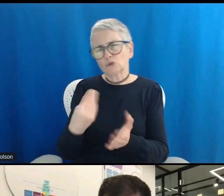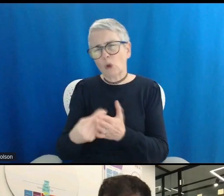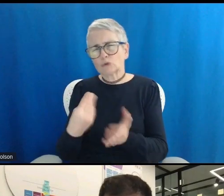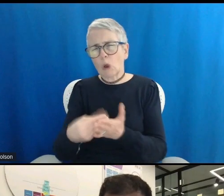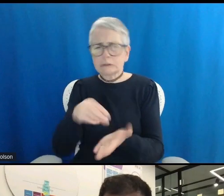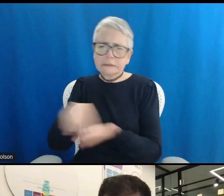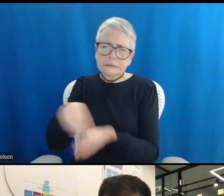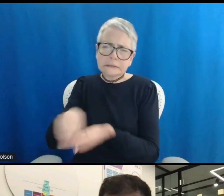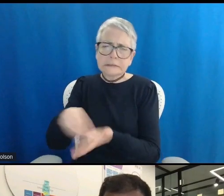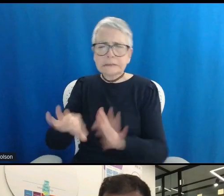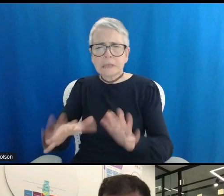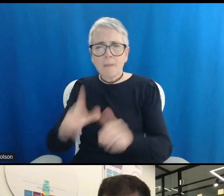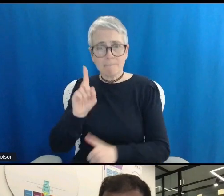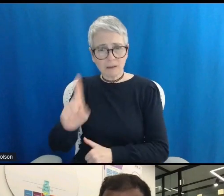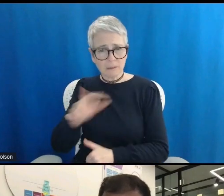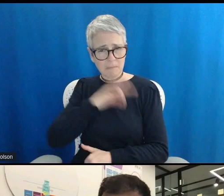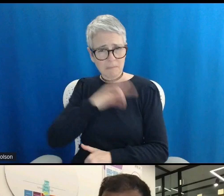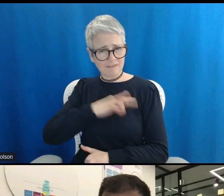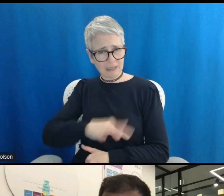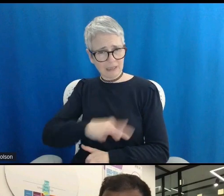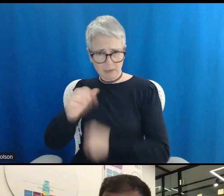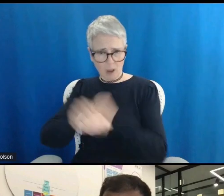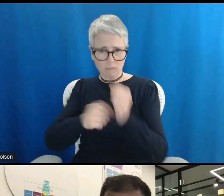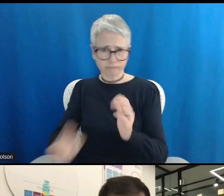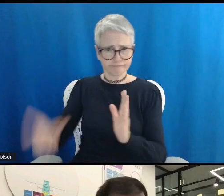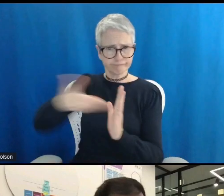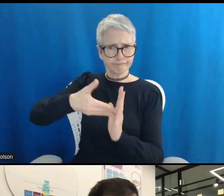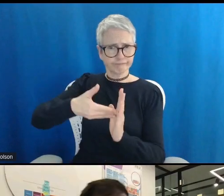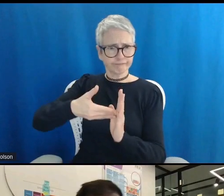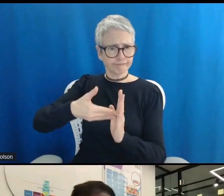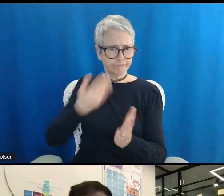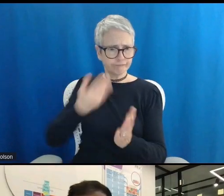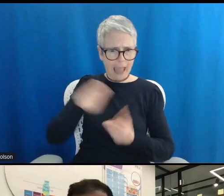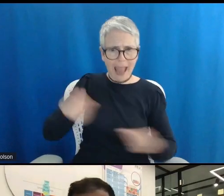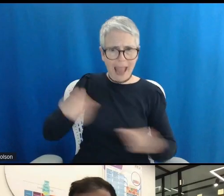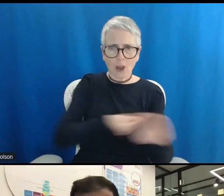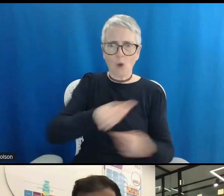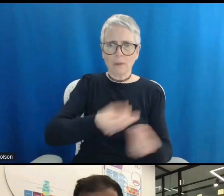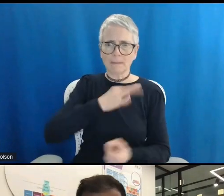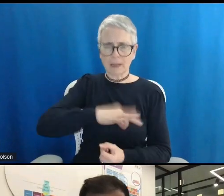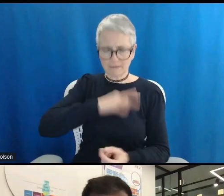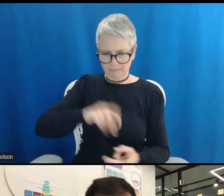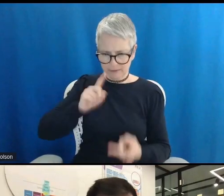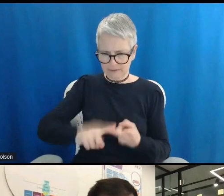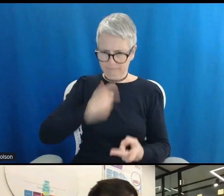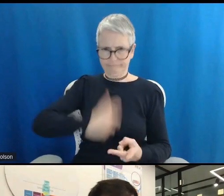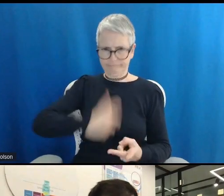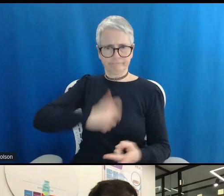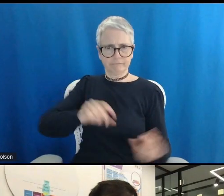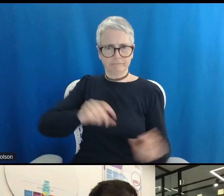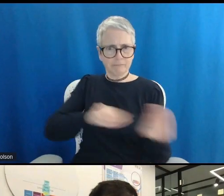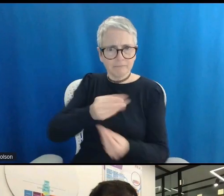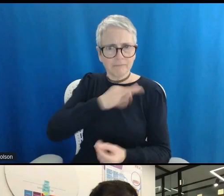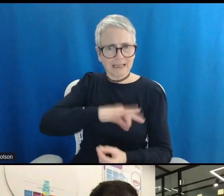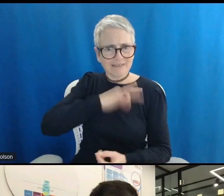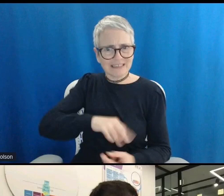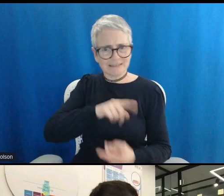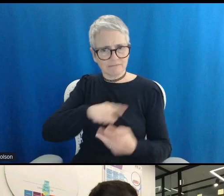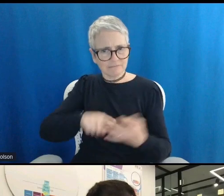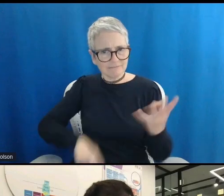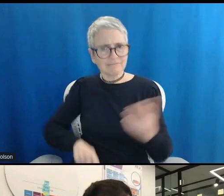also economic benefit. And it's not just to the individual. That's also a thing. Like you can state, for example, at scale, the Global Partnership on Assistive